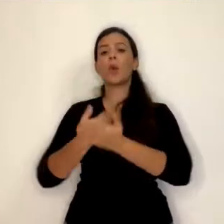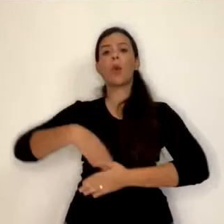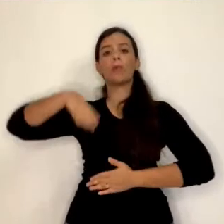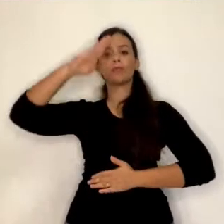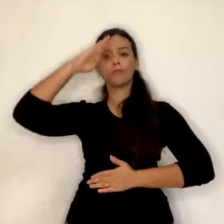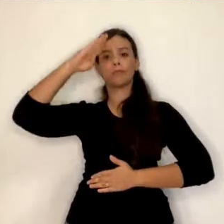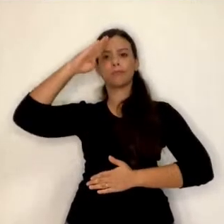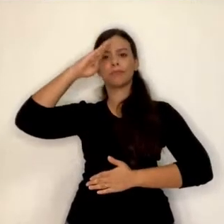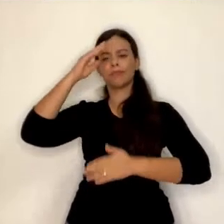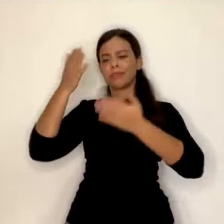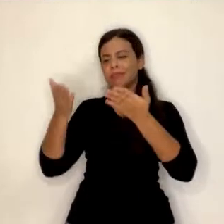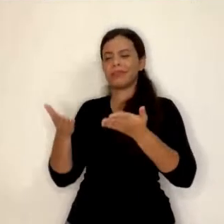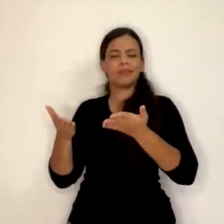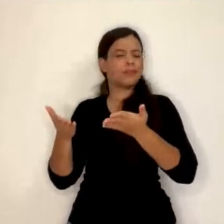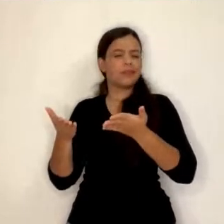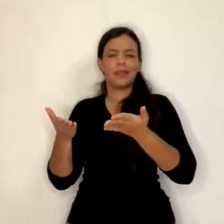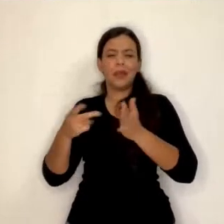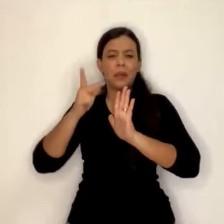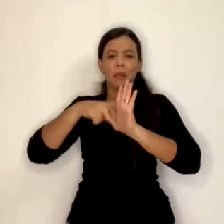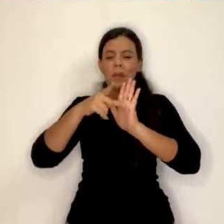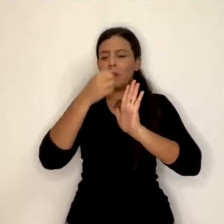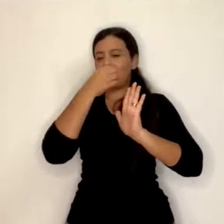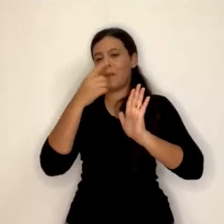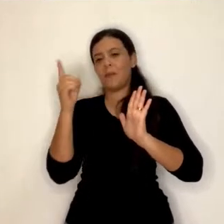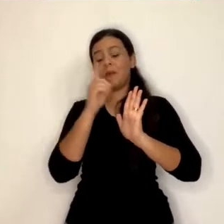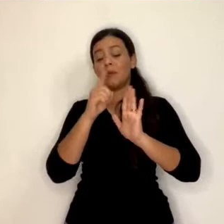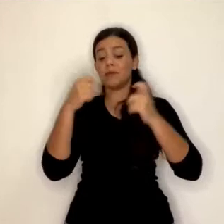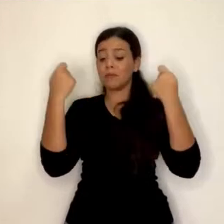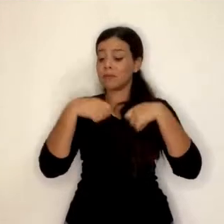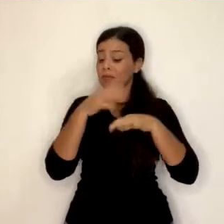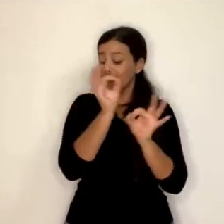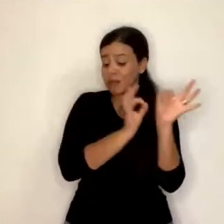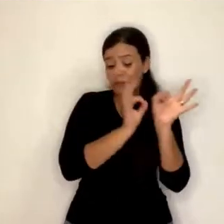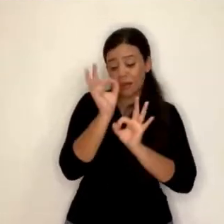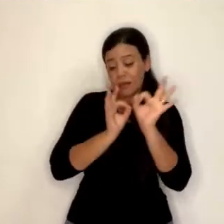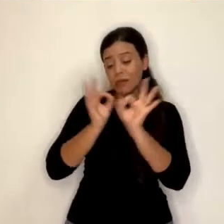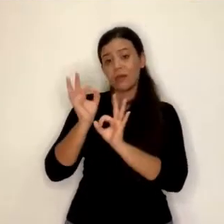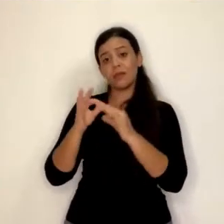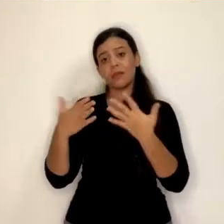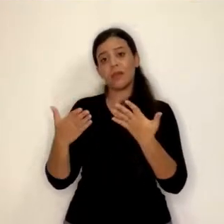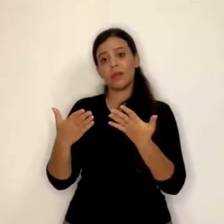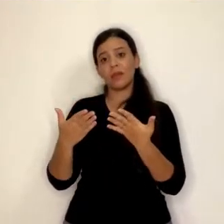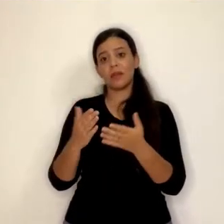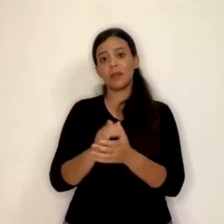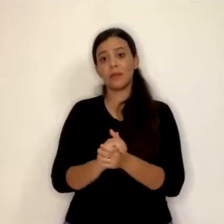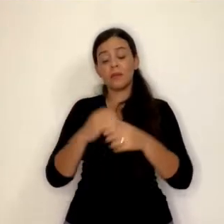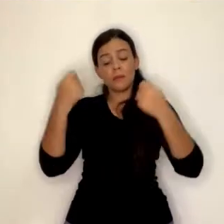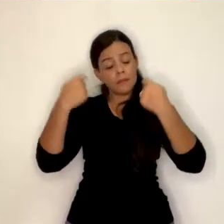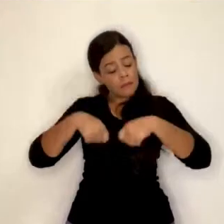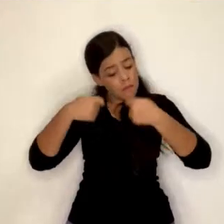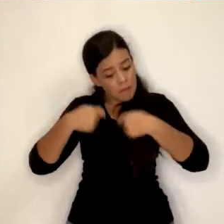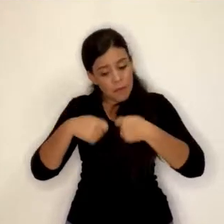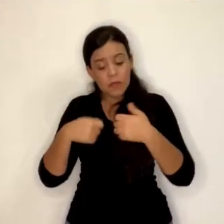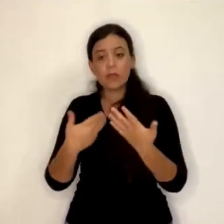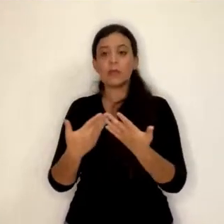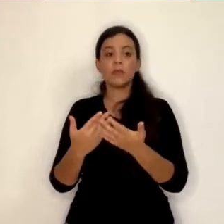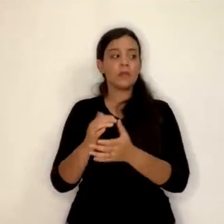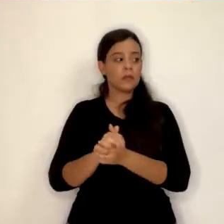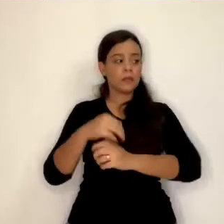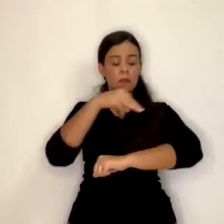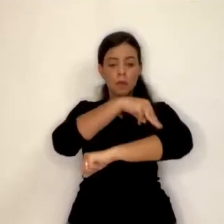and militarizing schools is complete nonsense. Instead of organizing our